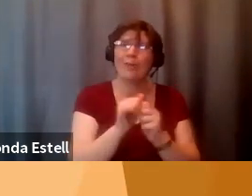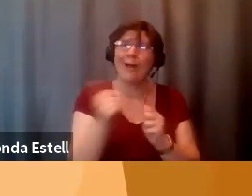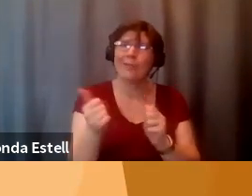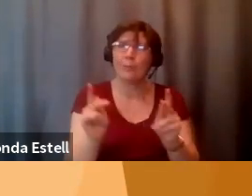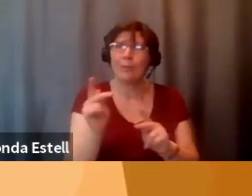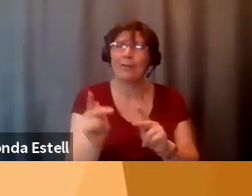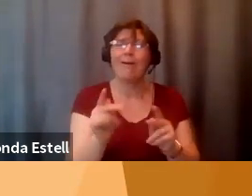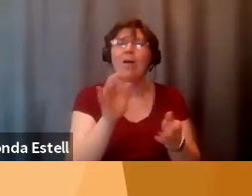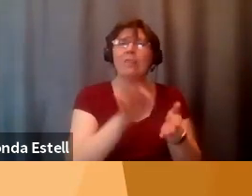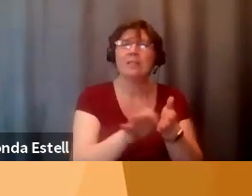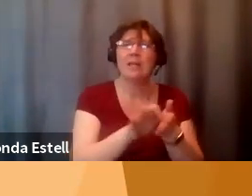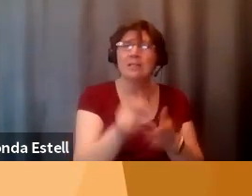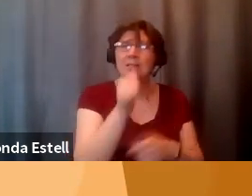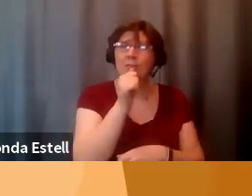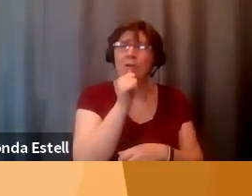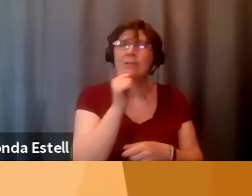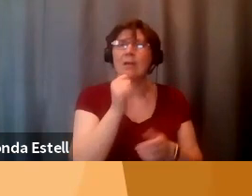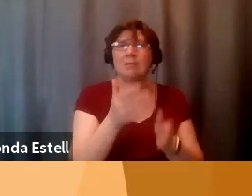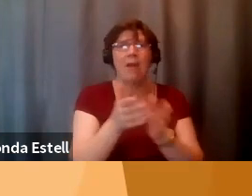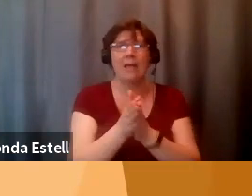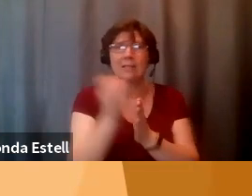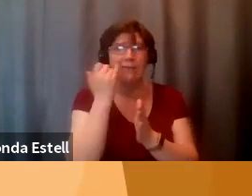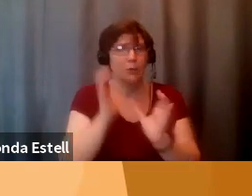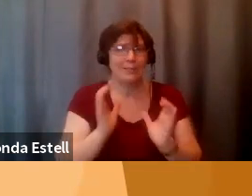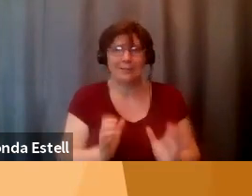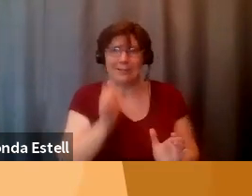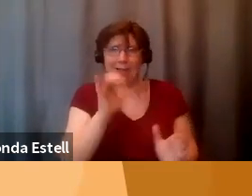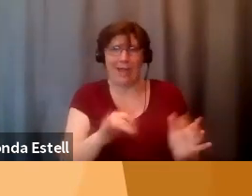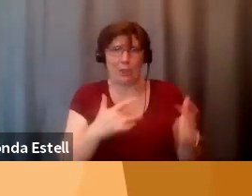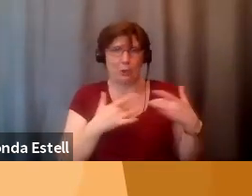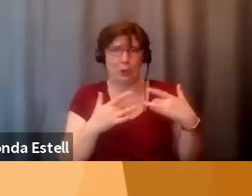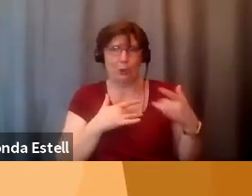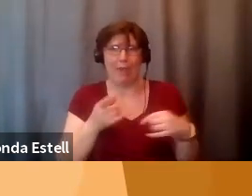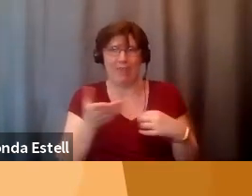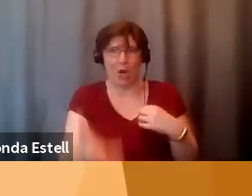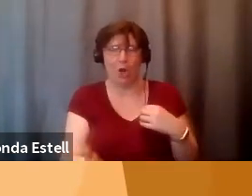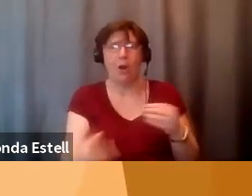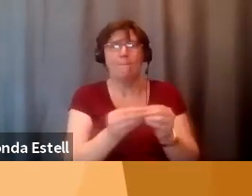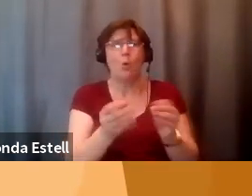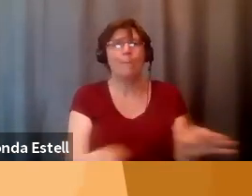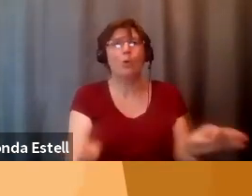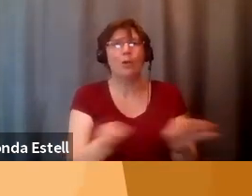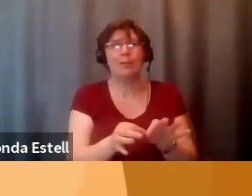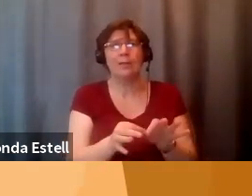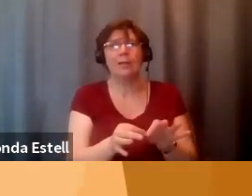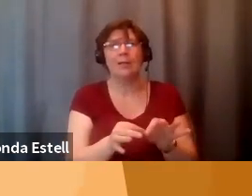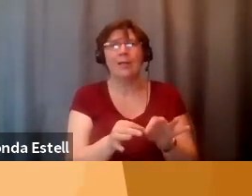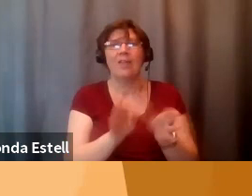is secret and it doesn't ask if you're a citizen. So there's not that concern there. And more importantly, the